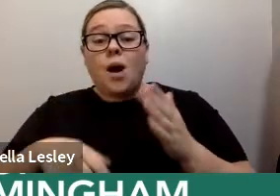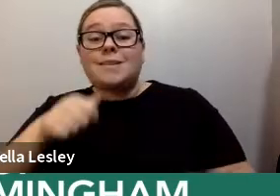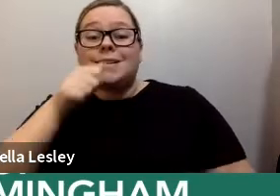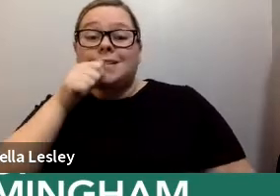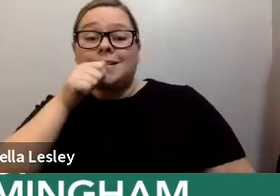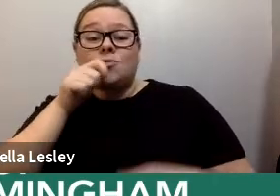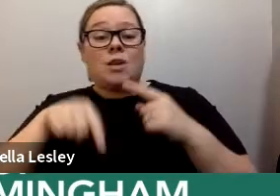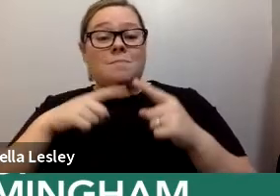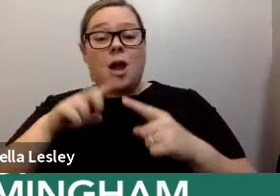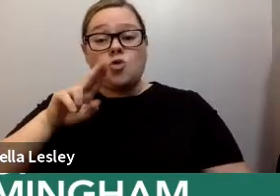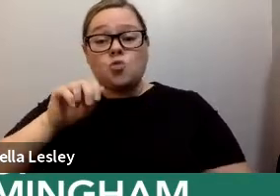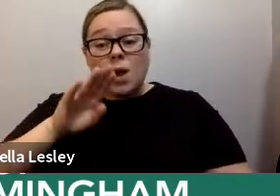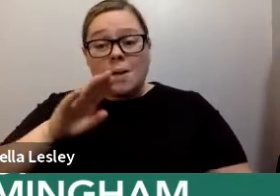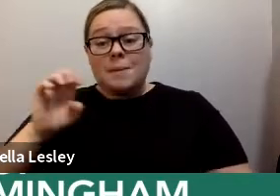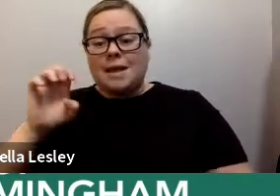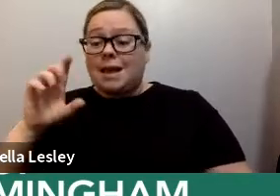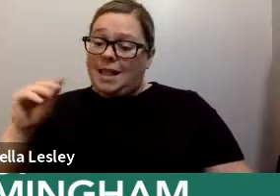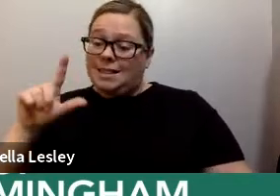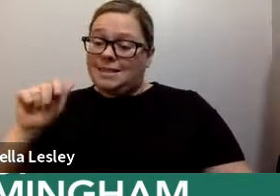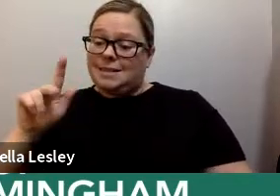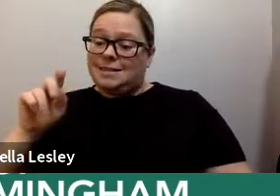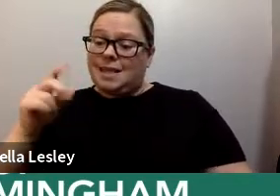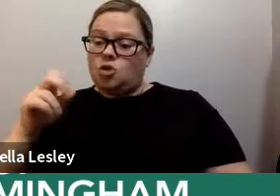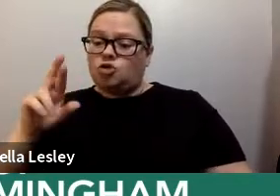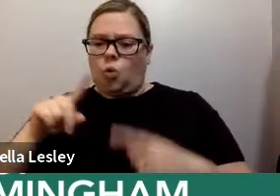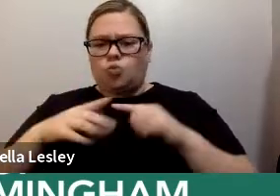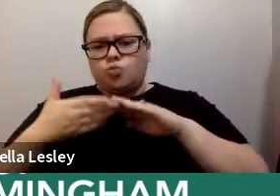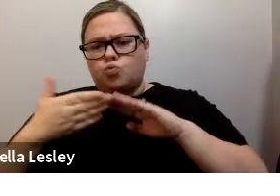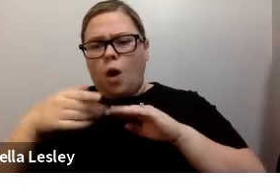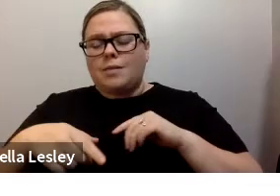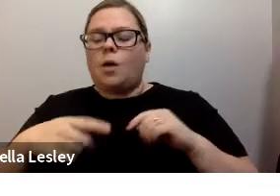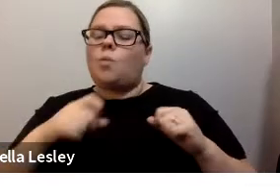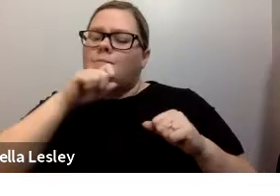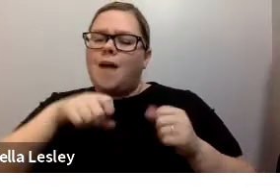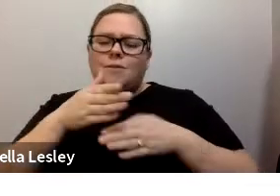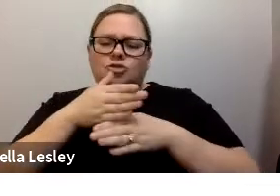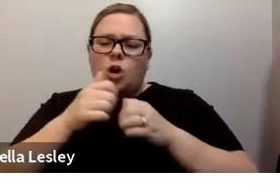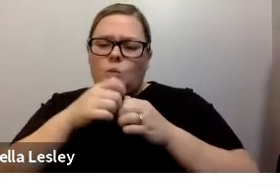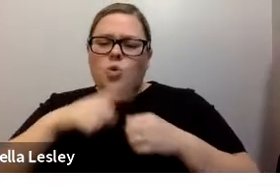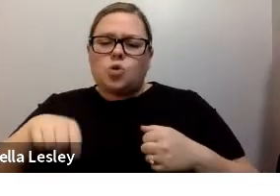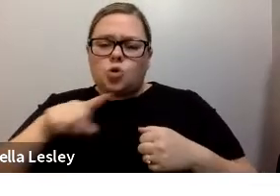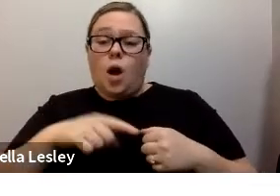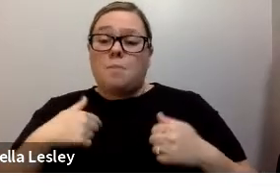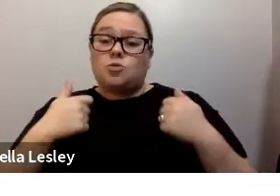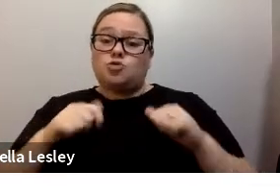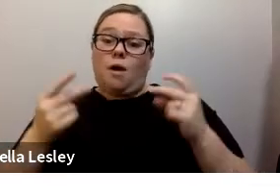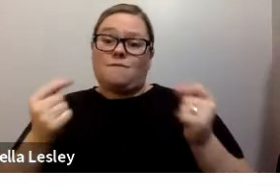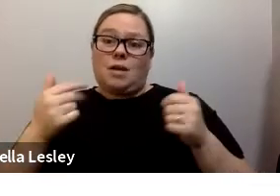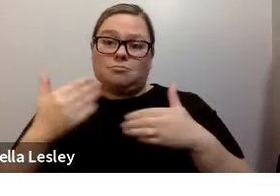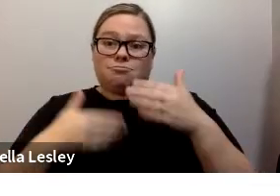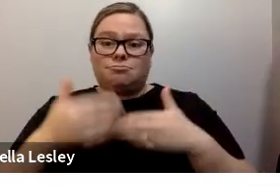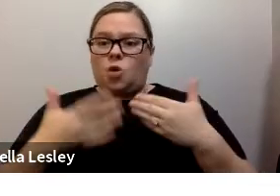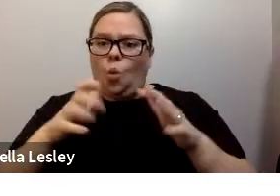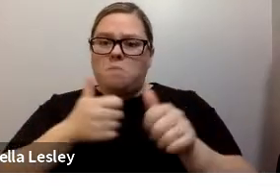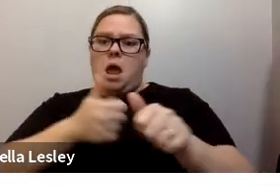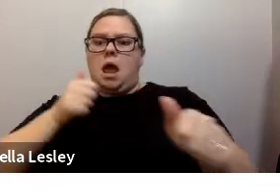Lakeshore that really makes this engine run? So we'd love to share that with you. Now, I'm going to try to go very fast because I don't want to put us too